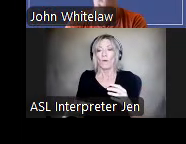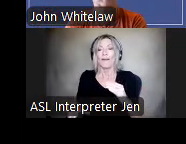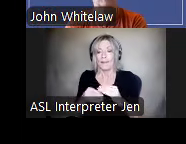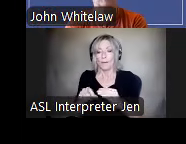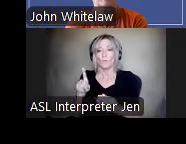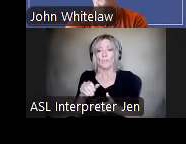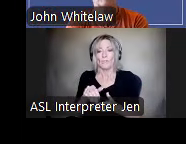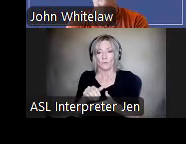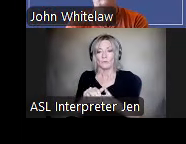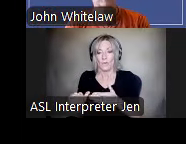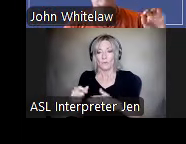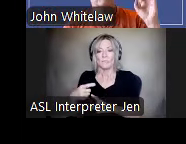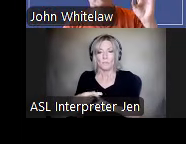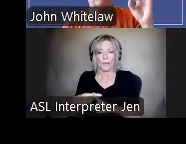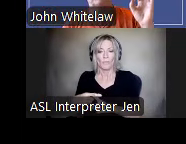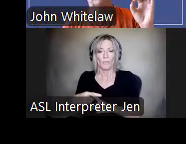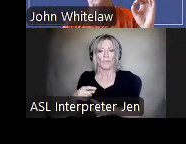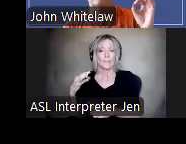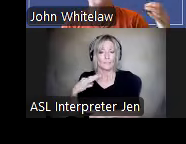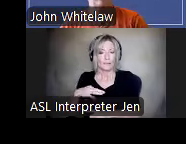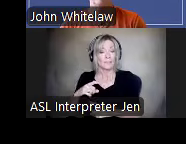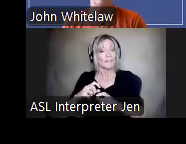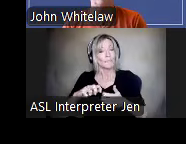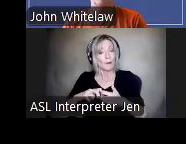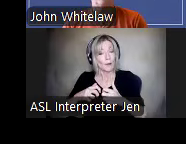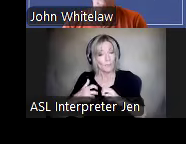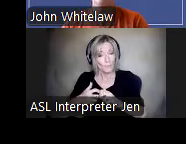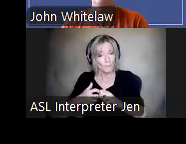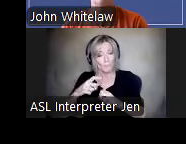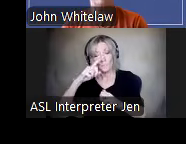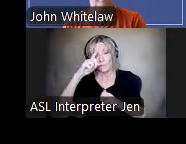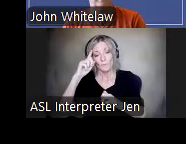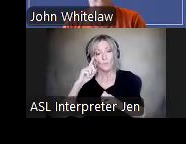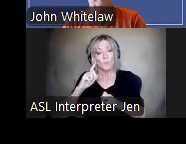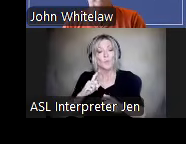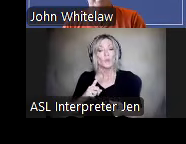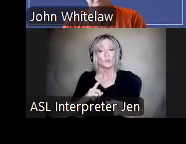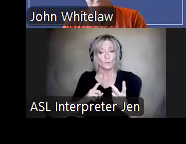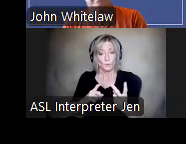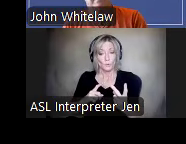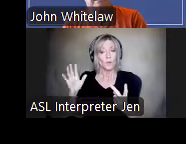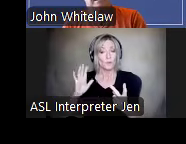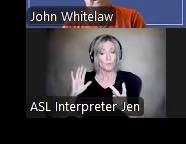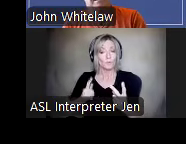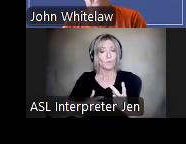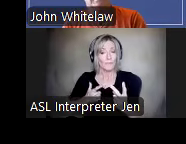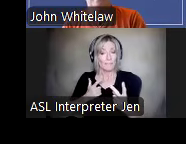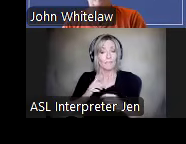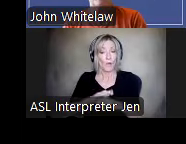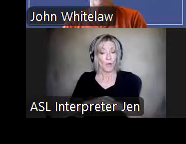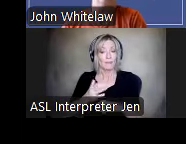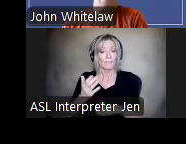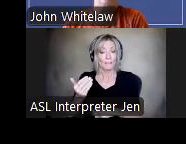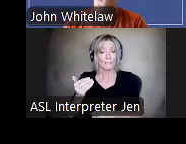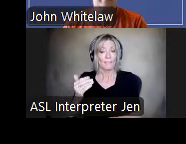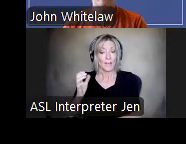widow's benefits. The problem there is they used to live on, two of them used to live on the 1,500,